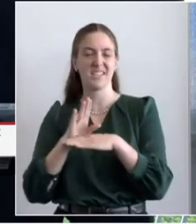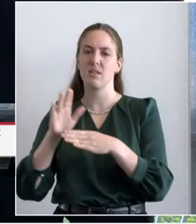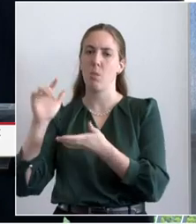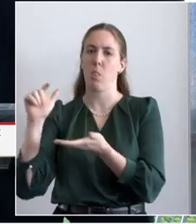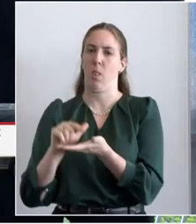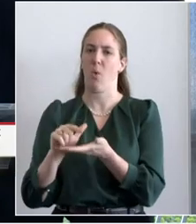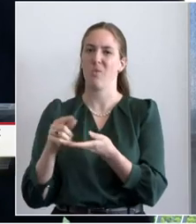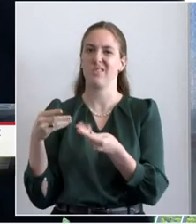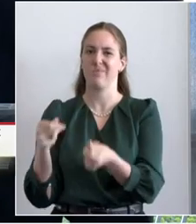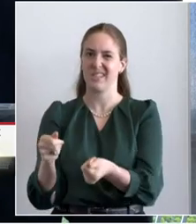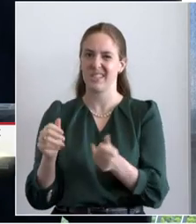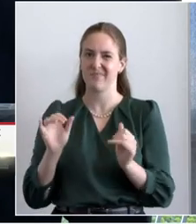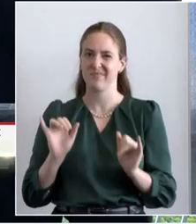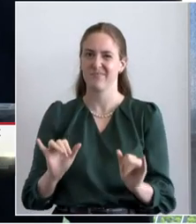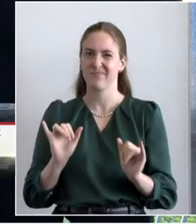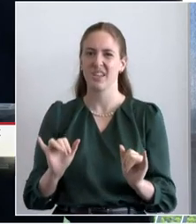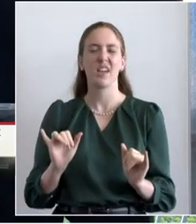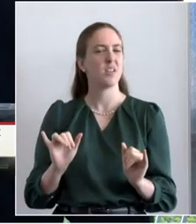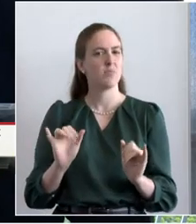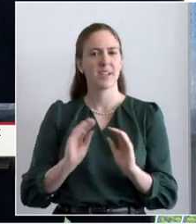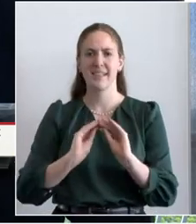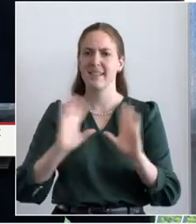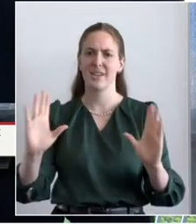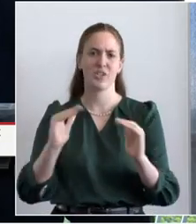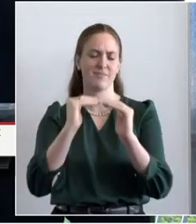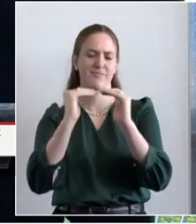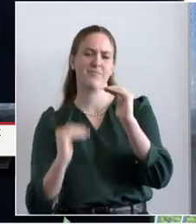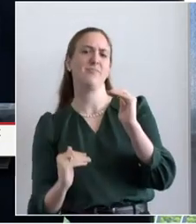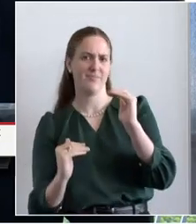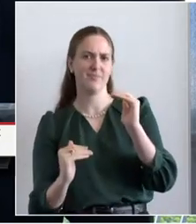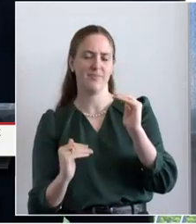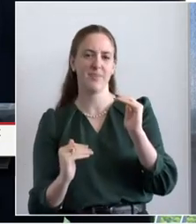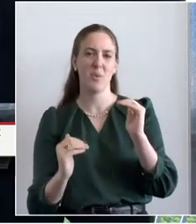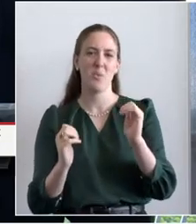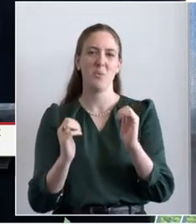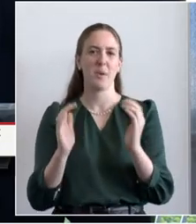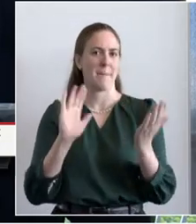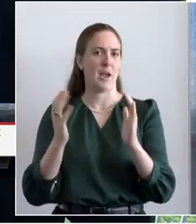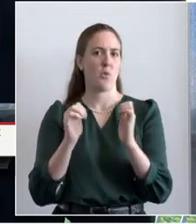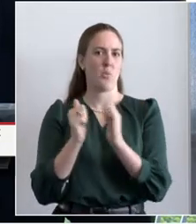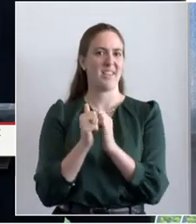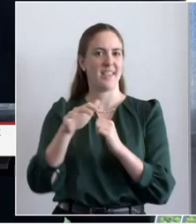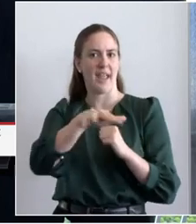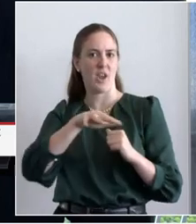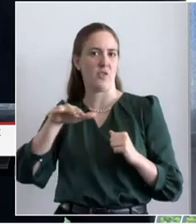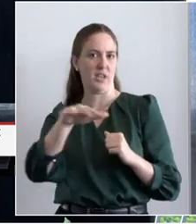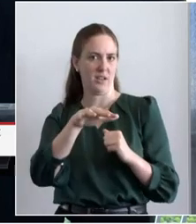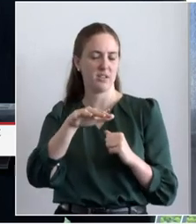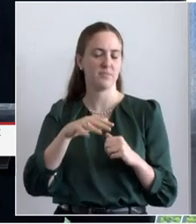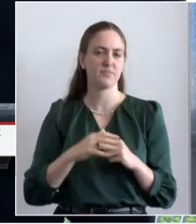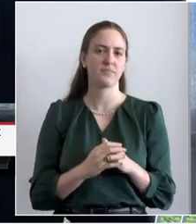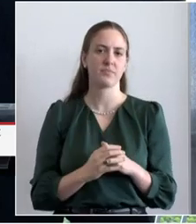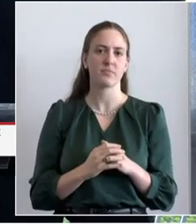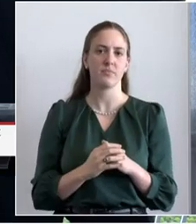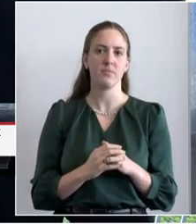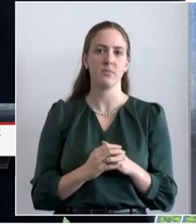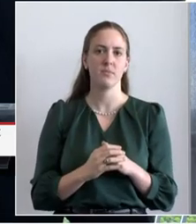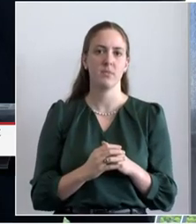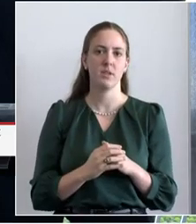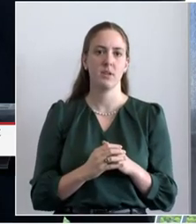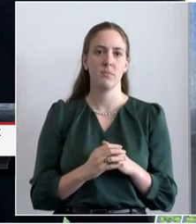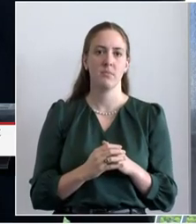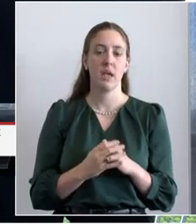although these numbers show a clear inequity when compared to their demographics of the area, these large institutions were meeting their